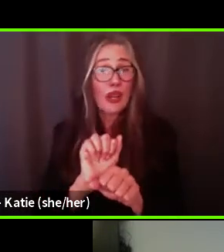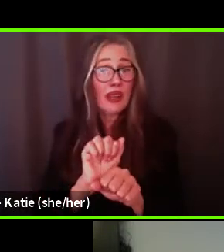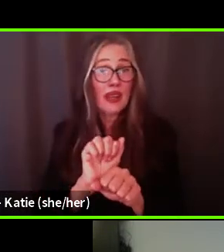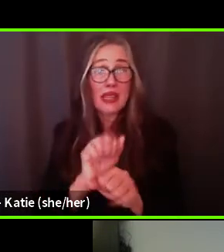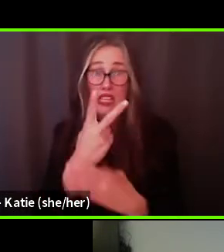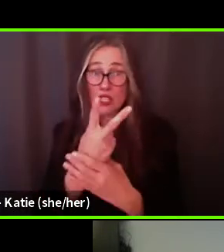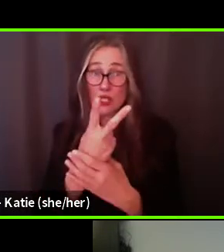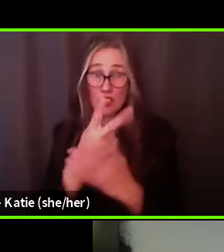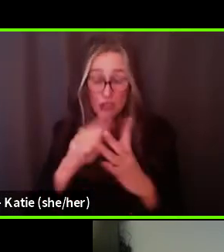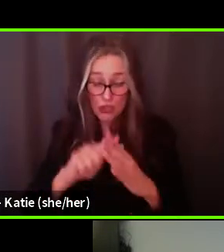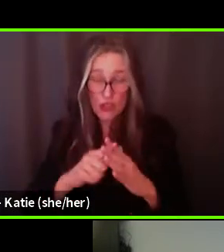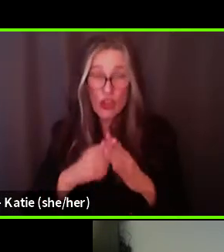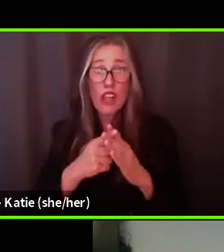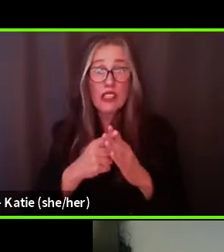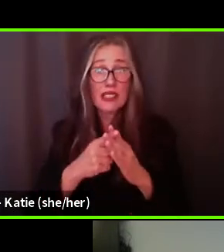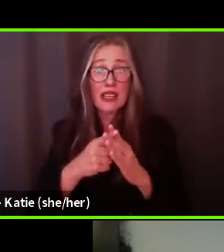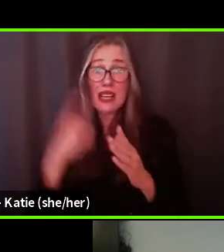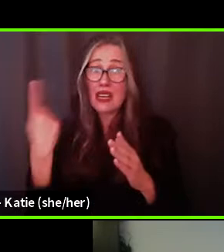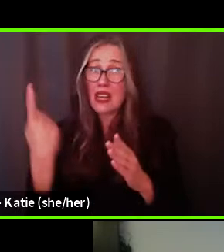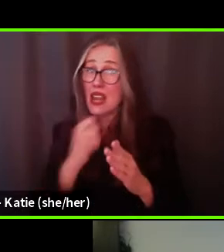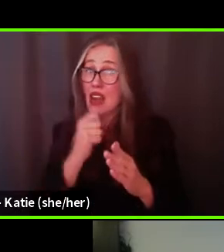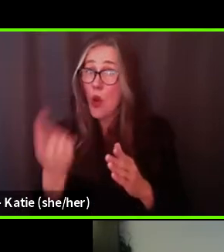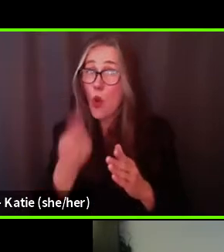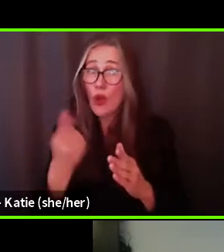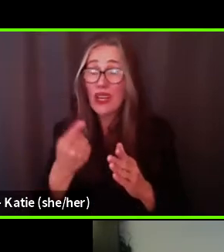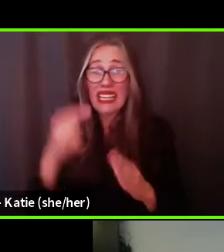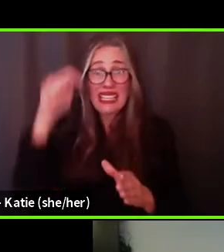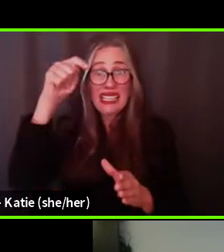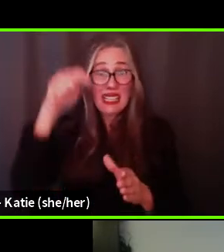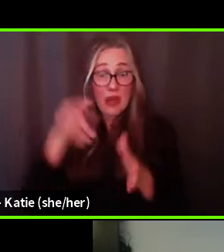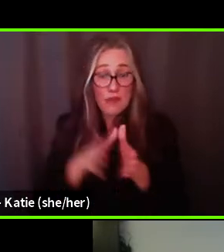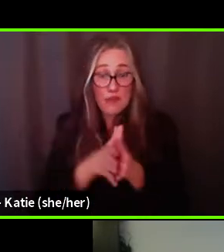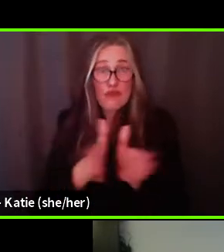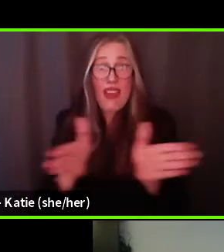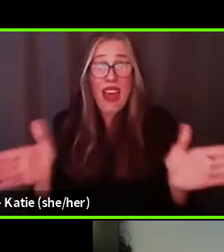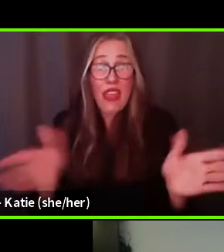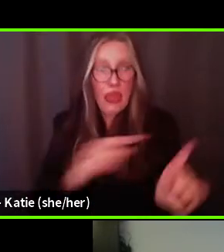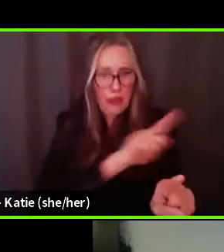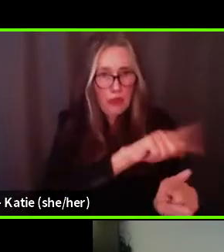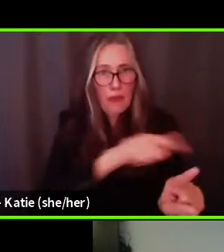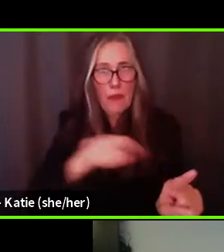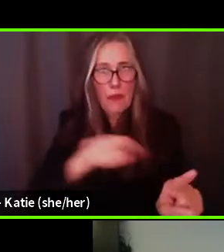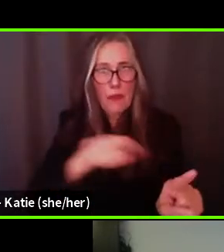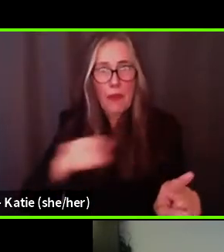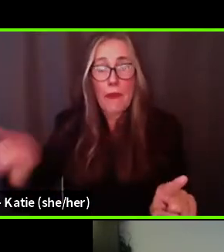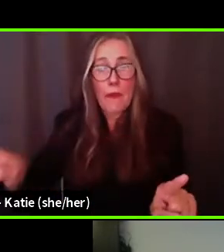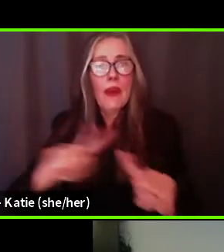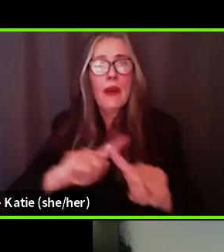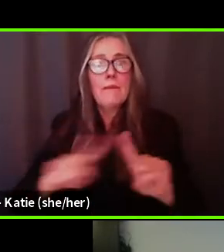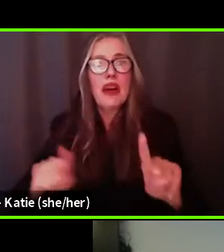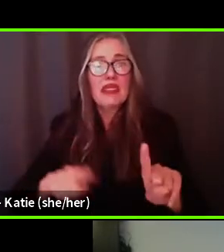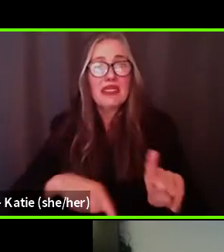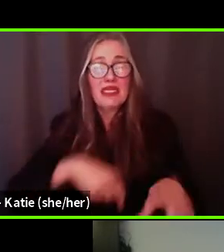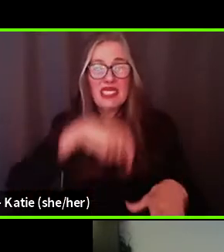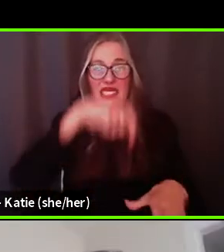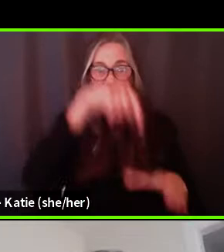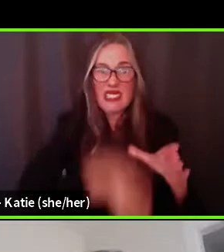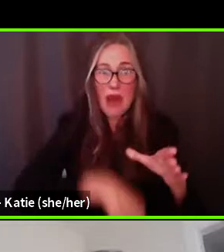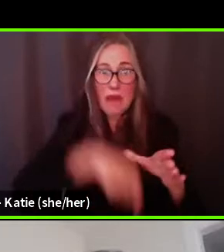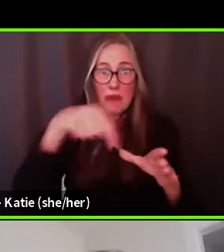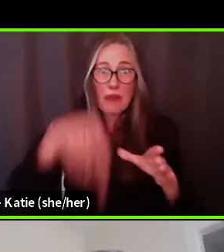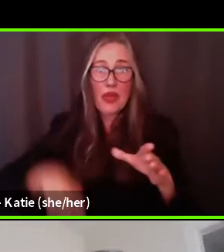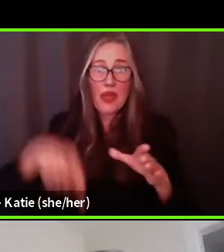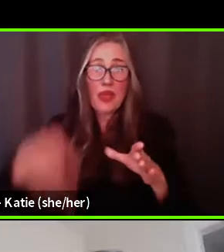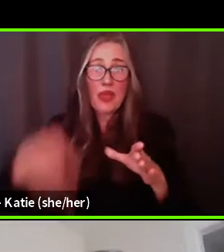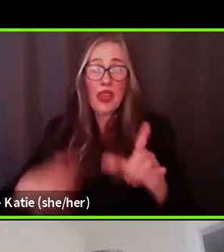really um amplifying all of that and so and i think you know the political moment that we're in really um